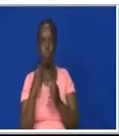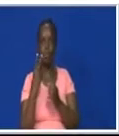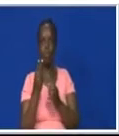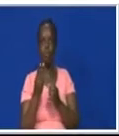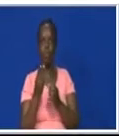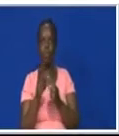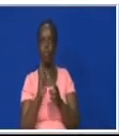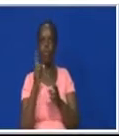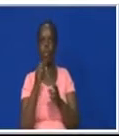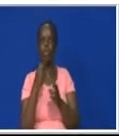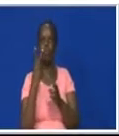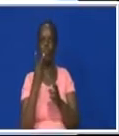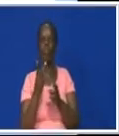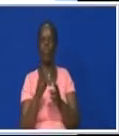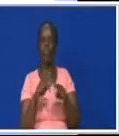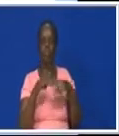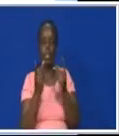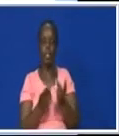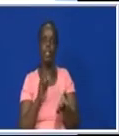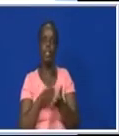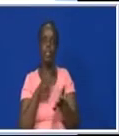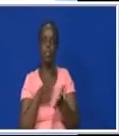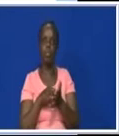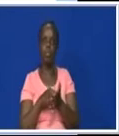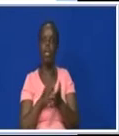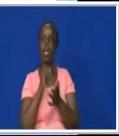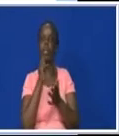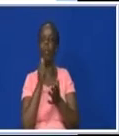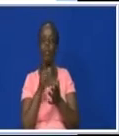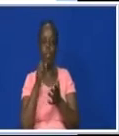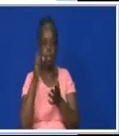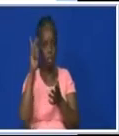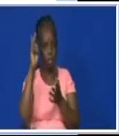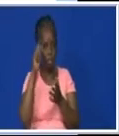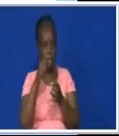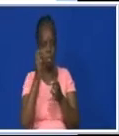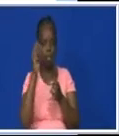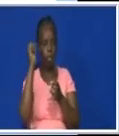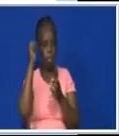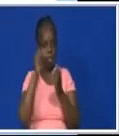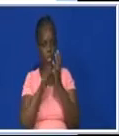is where the 2 parties involved are illiterate.